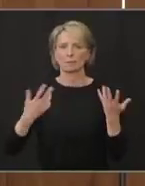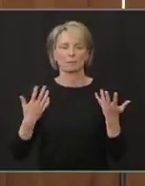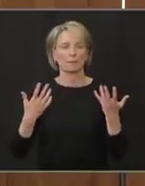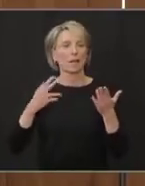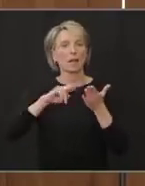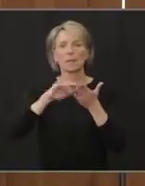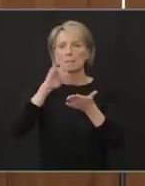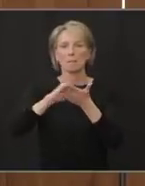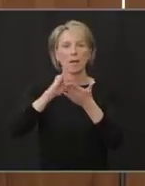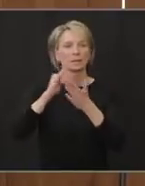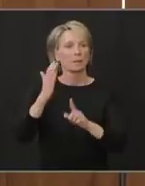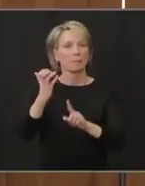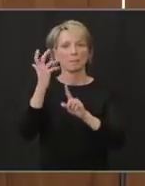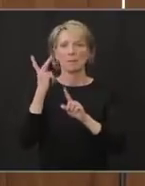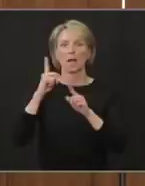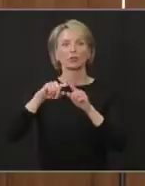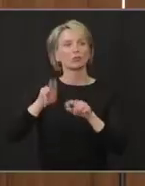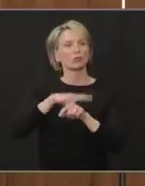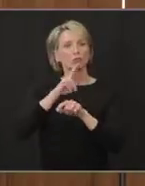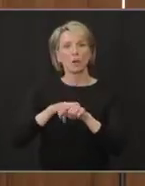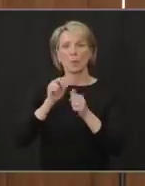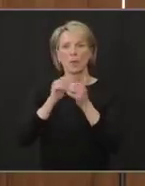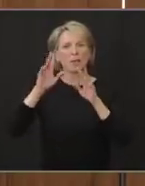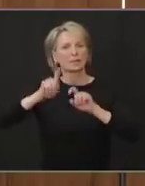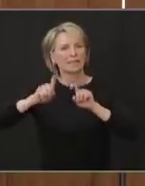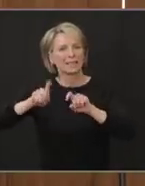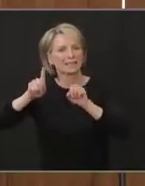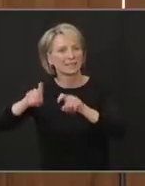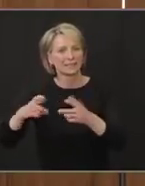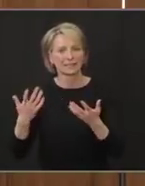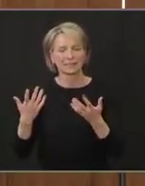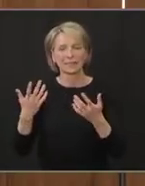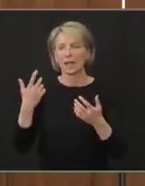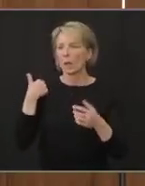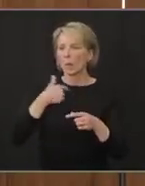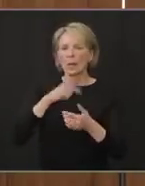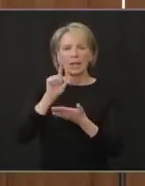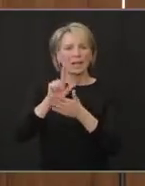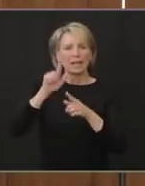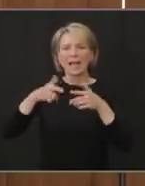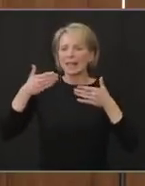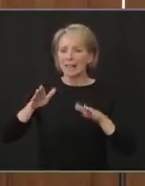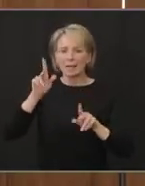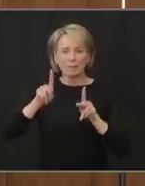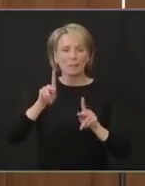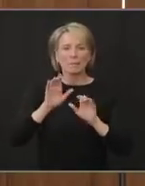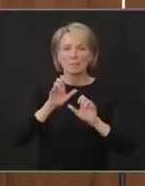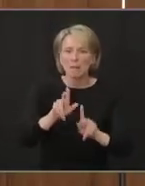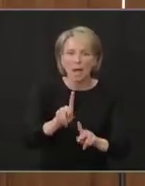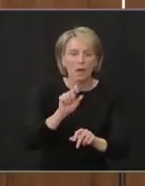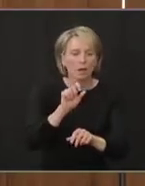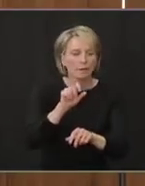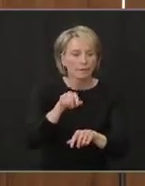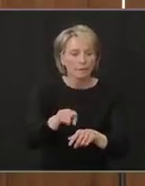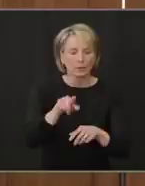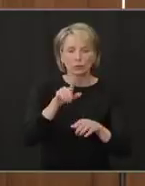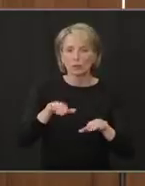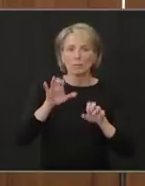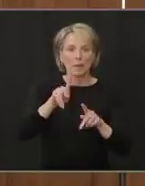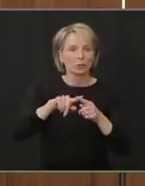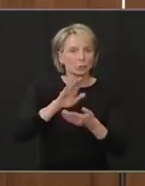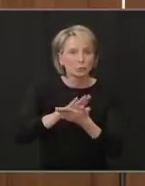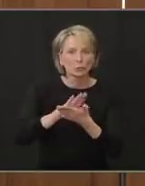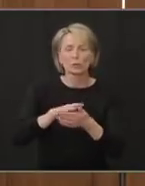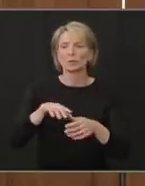normal without testing people. You can't let kids go back to school. You can't let people go back to the workplace. You can't let the